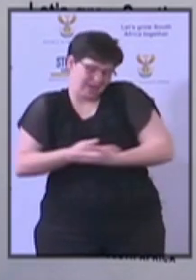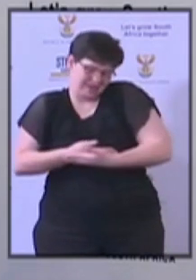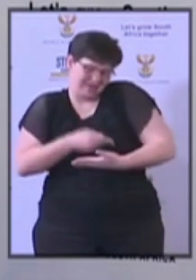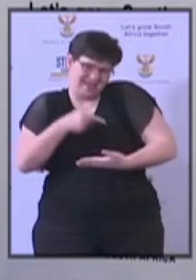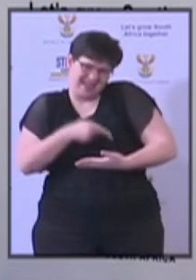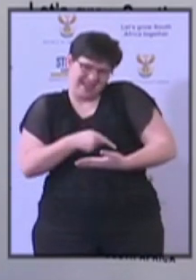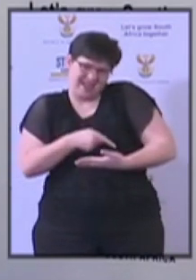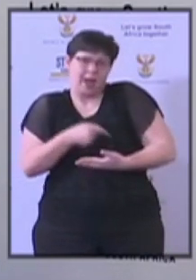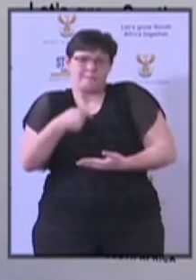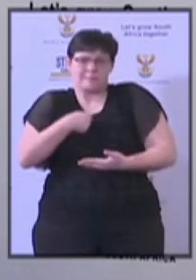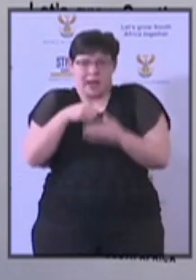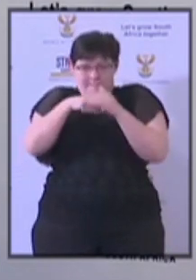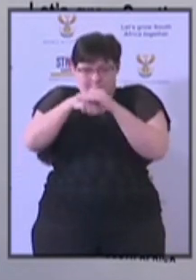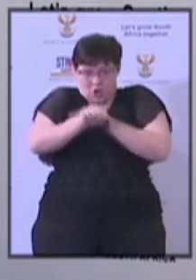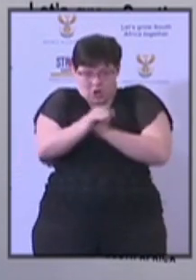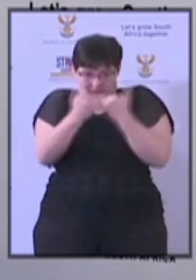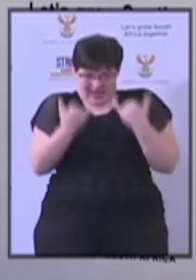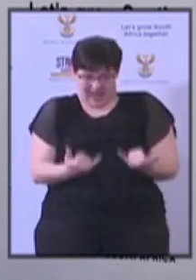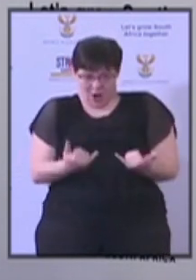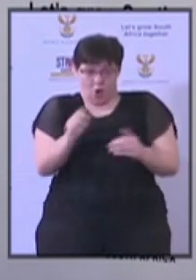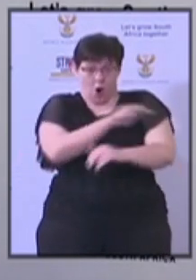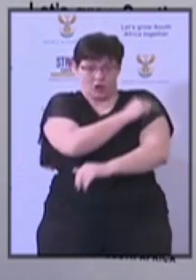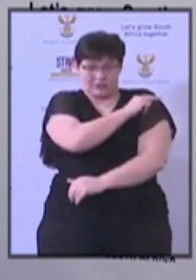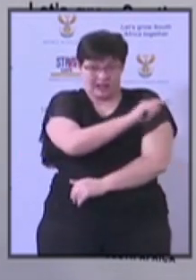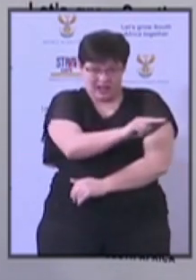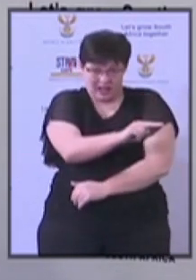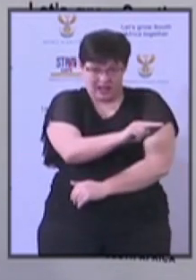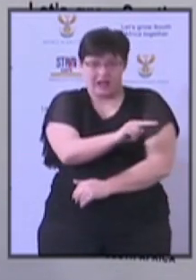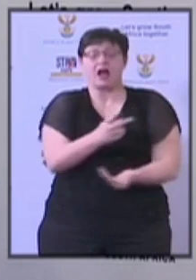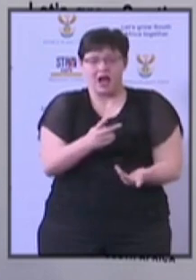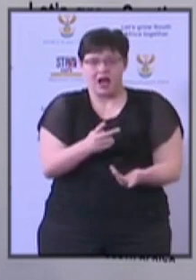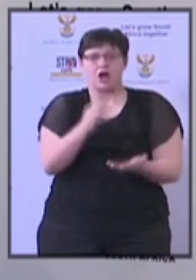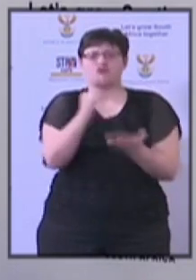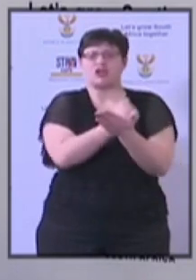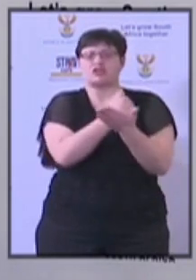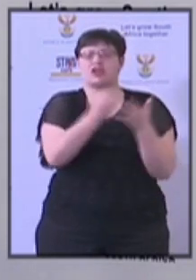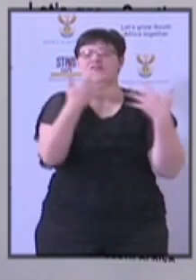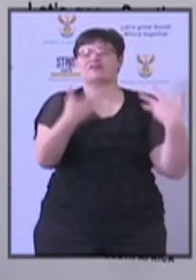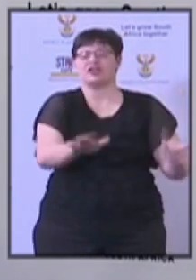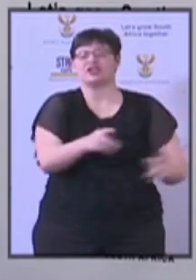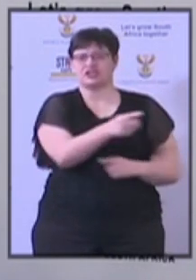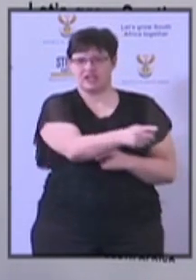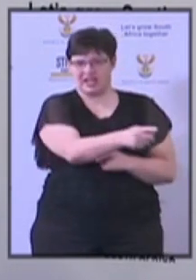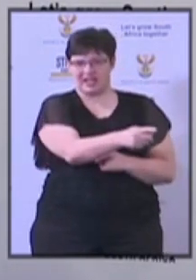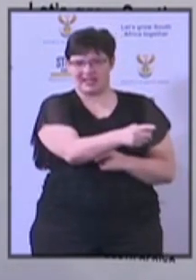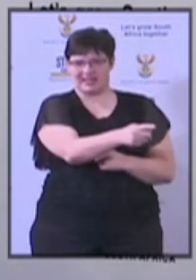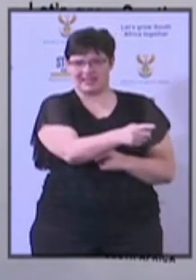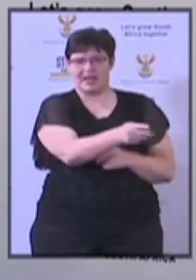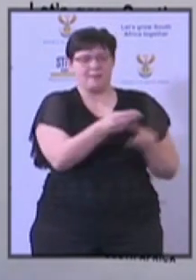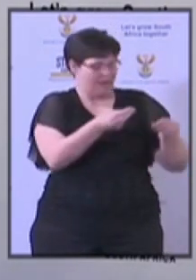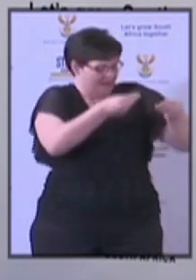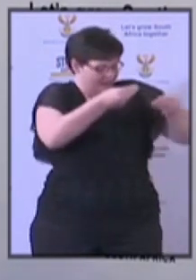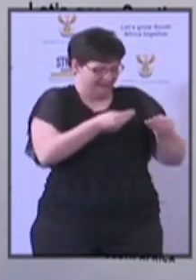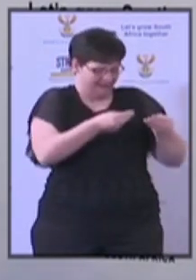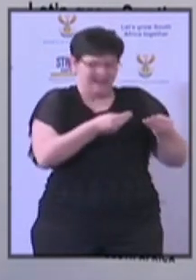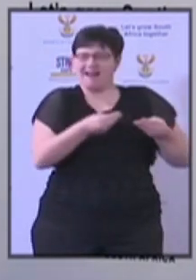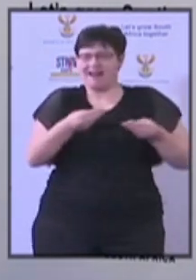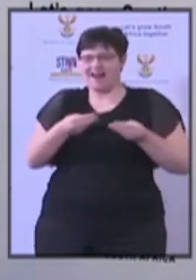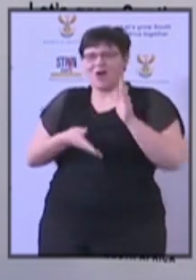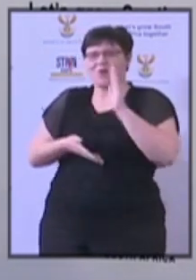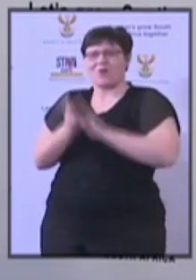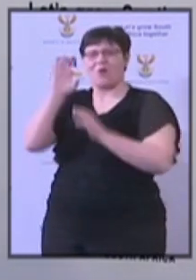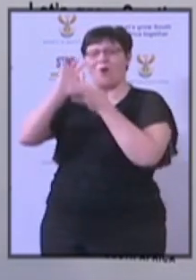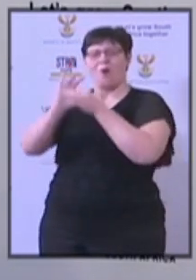a birth facility where they are born, they walk out of the hospital or that birth facility already having a birth